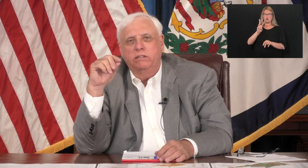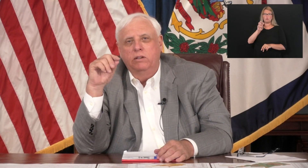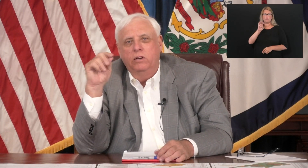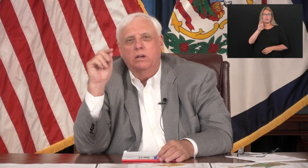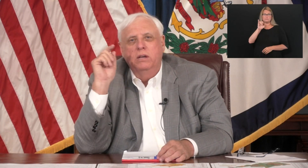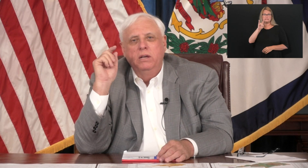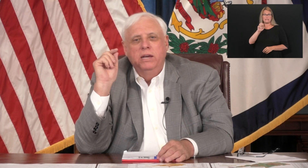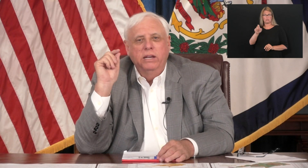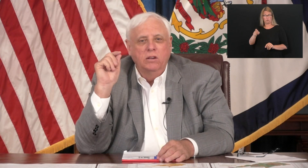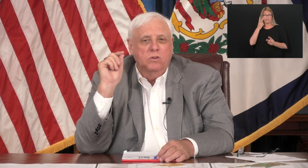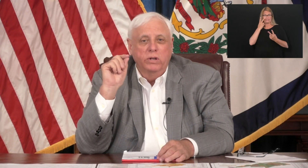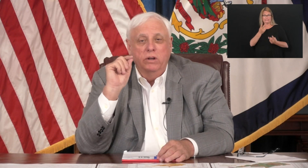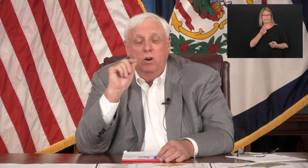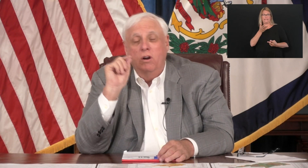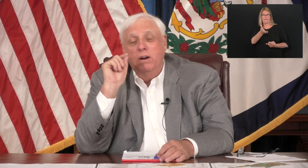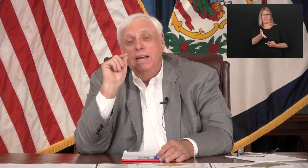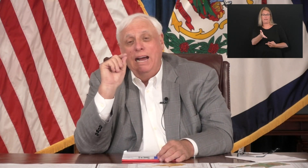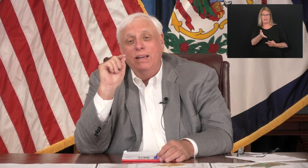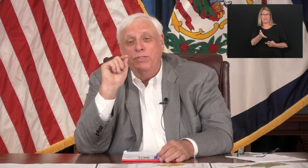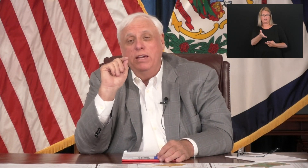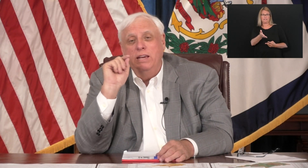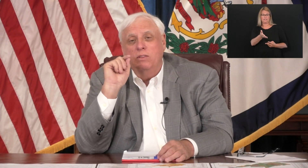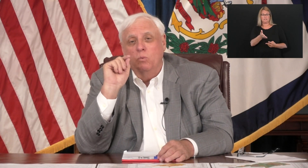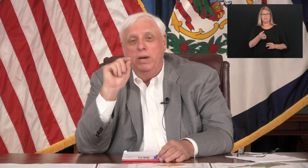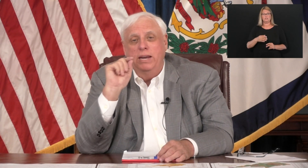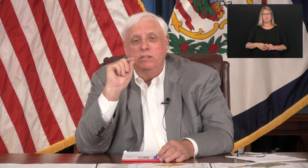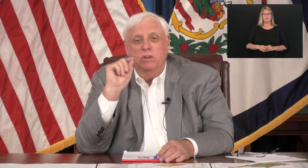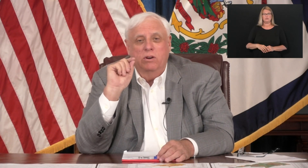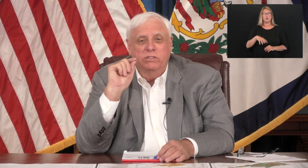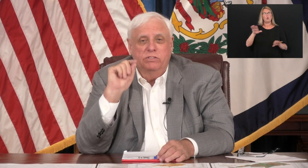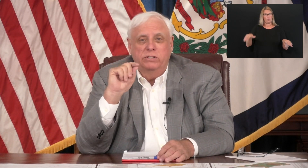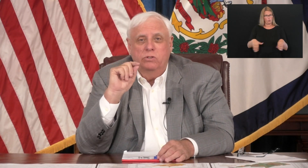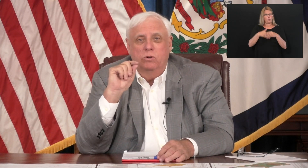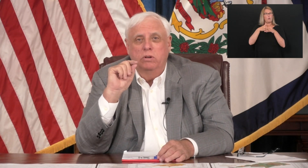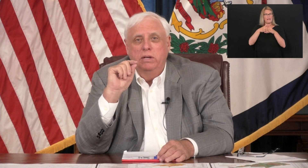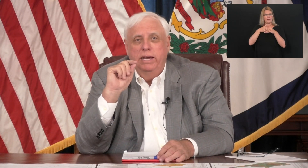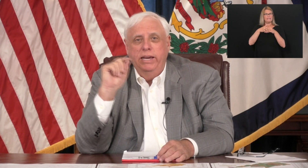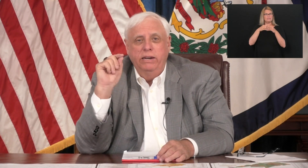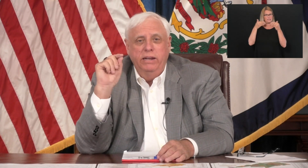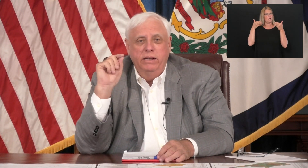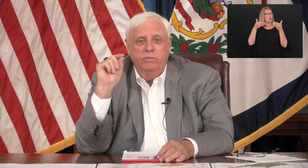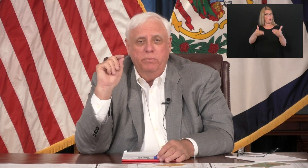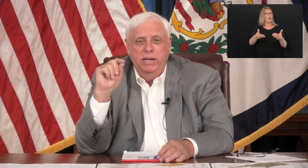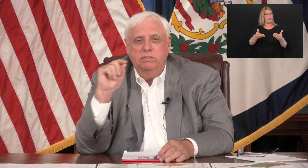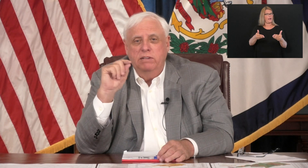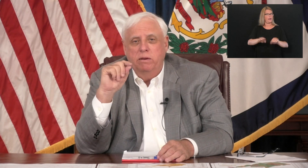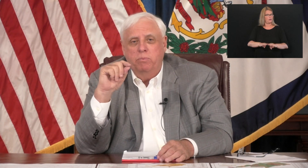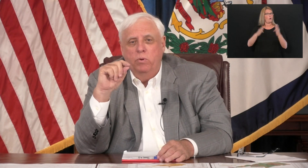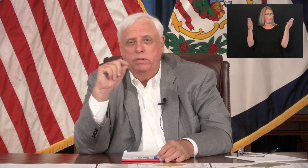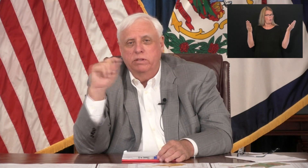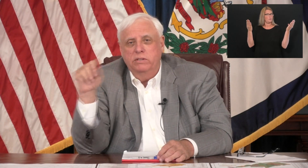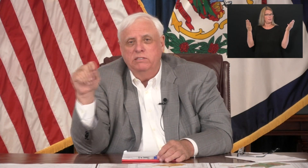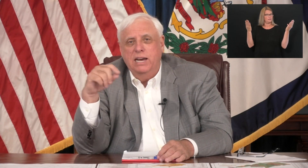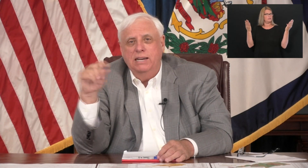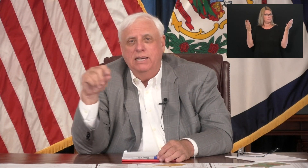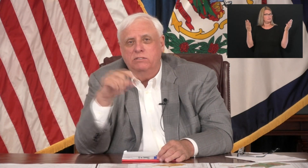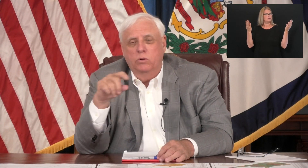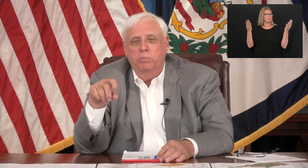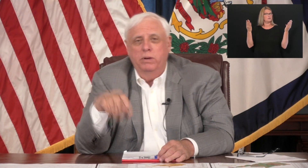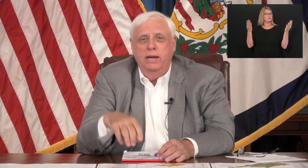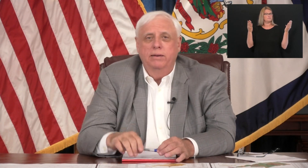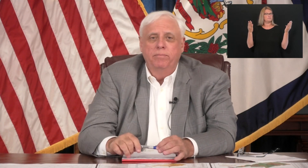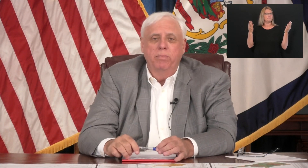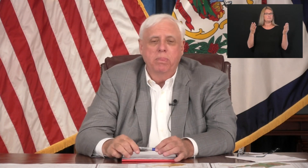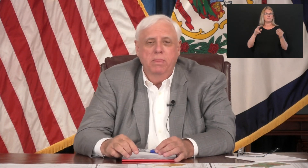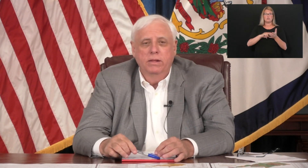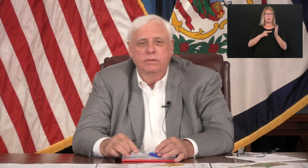websites and look really hard, I think the weddings are essential, and from that standpoint, these guidelines don't